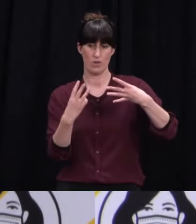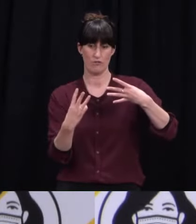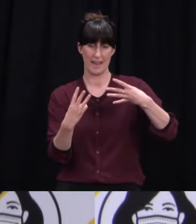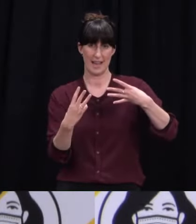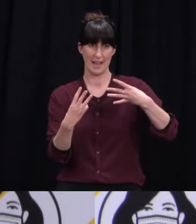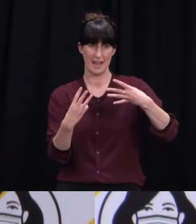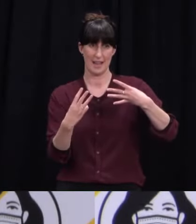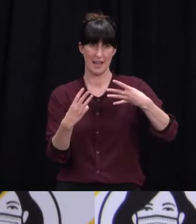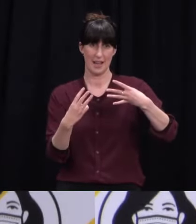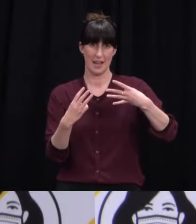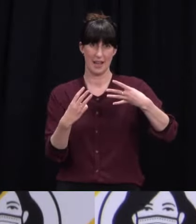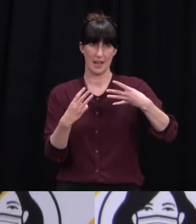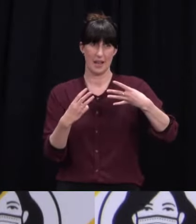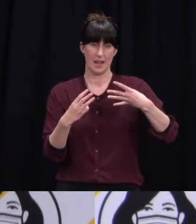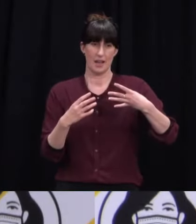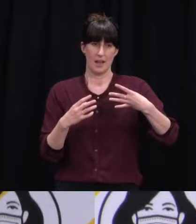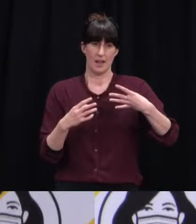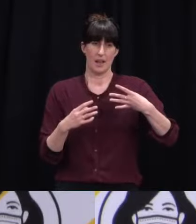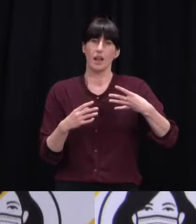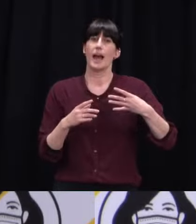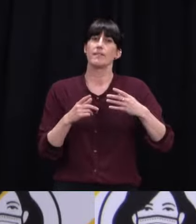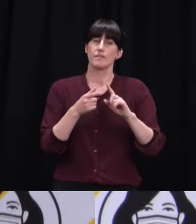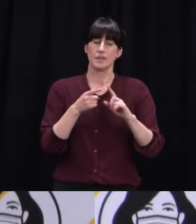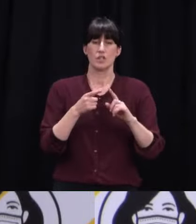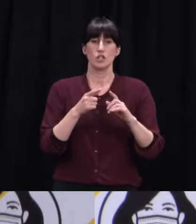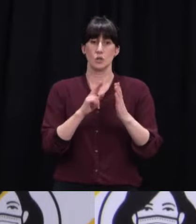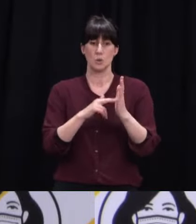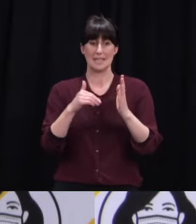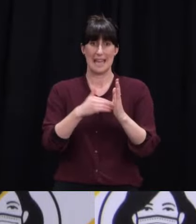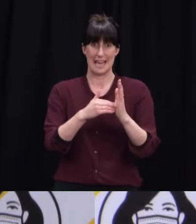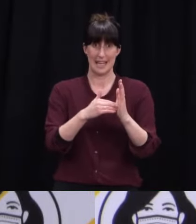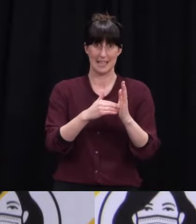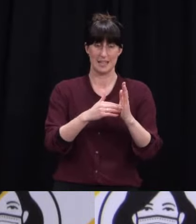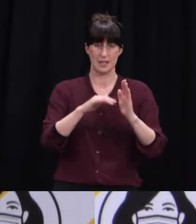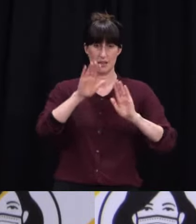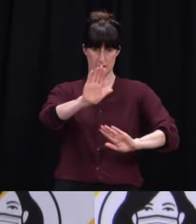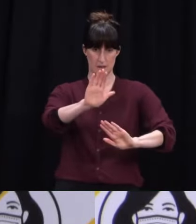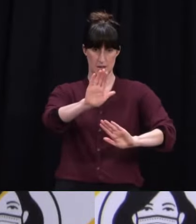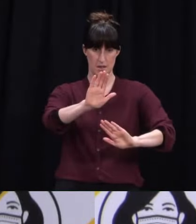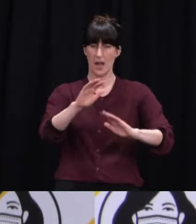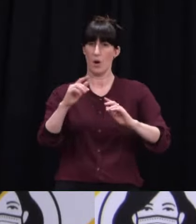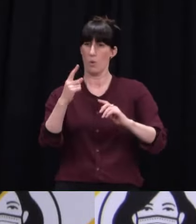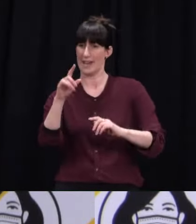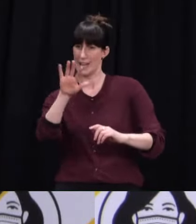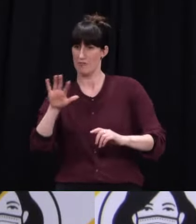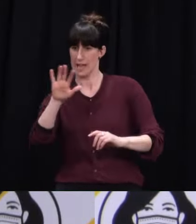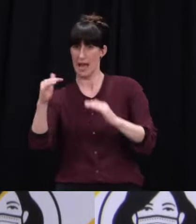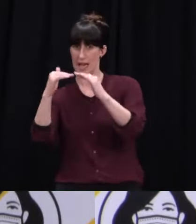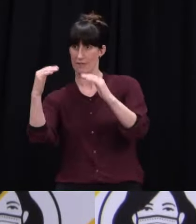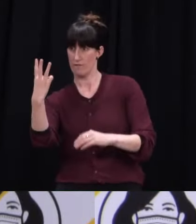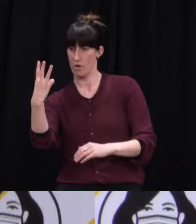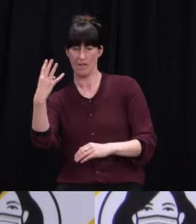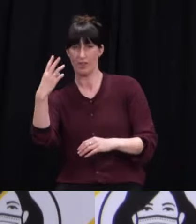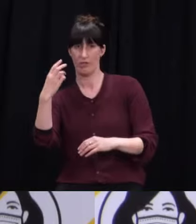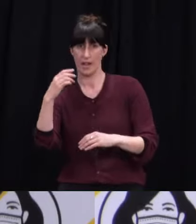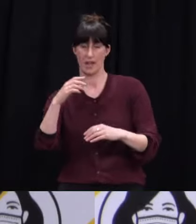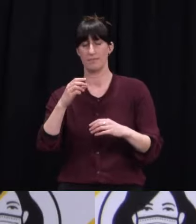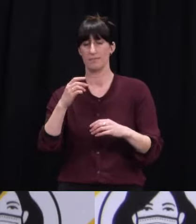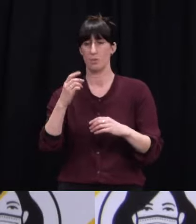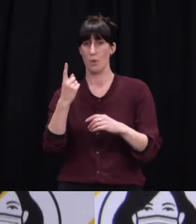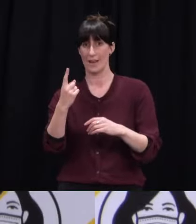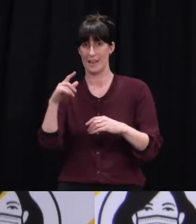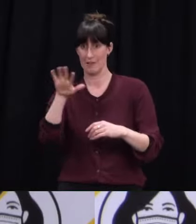had times when we've had some parts of the country in level 3 and some in level 2, but we've never had level 4 and level 3 split around the